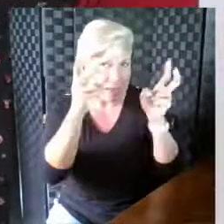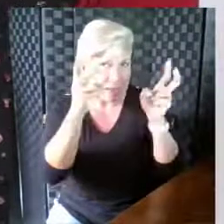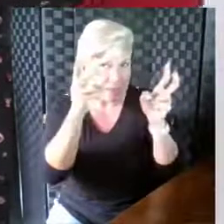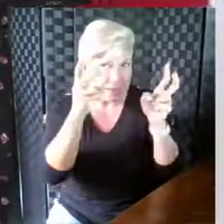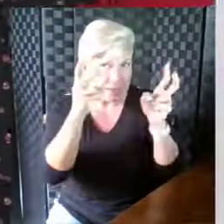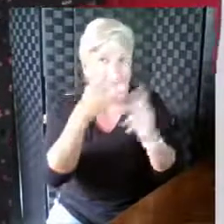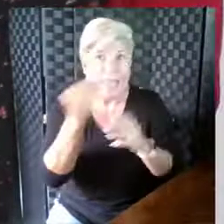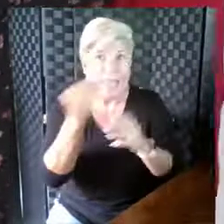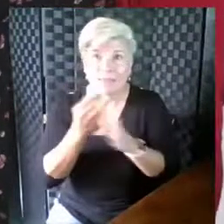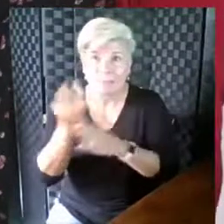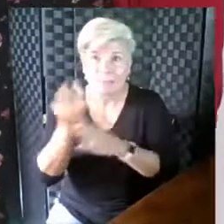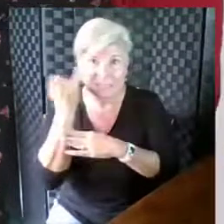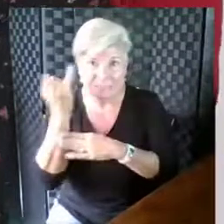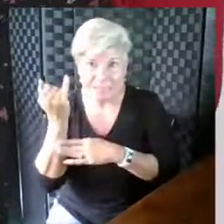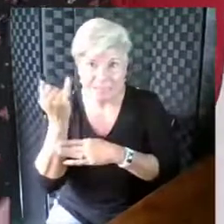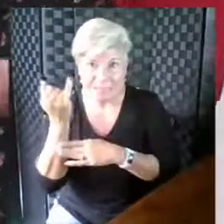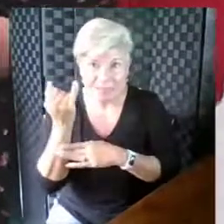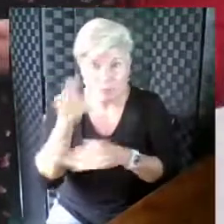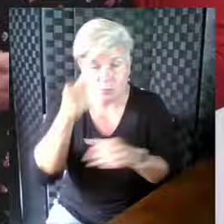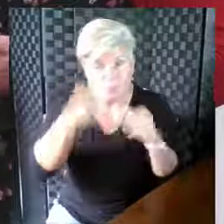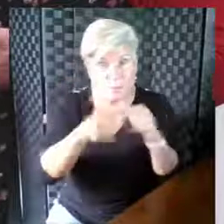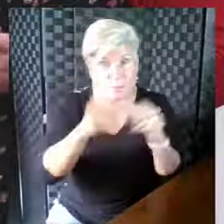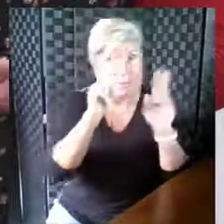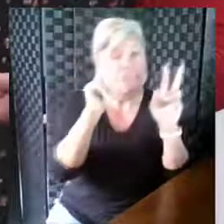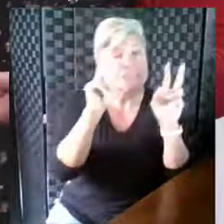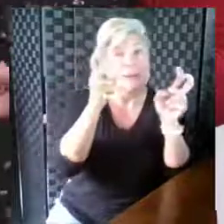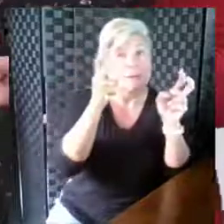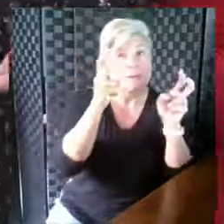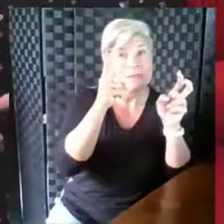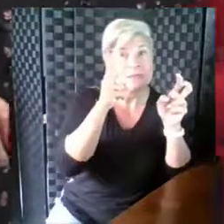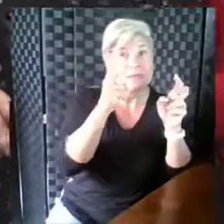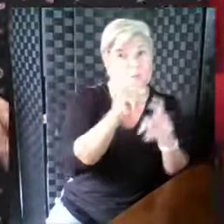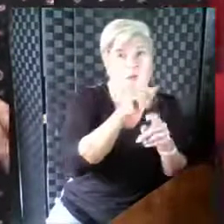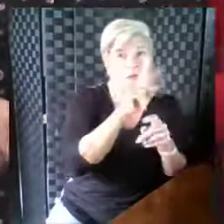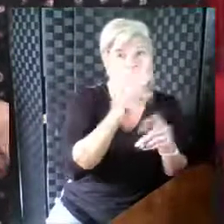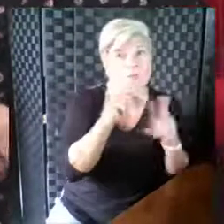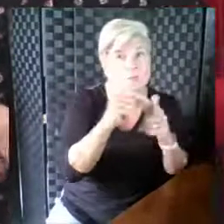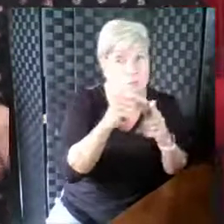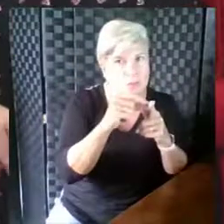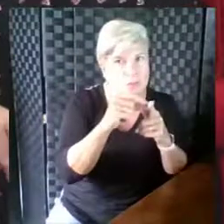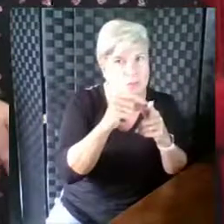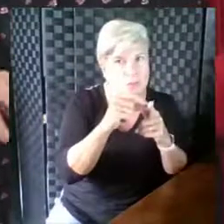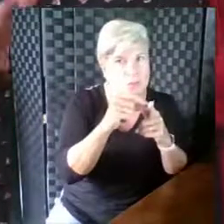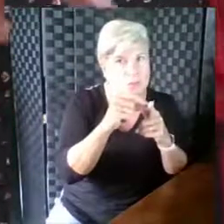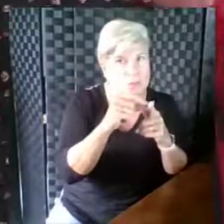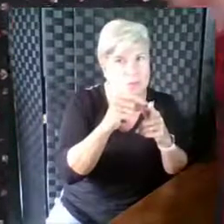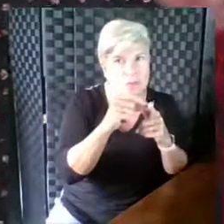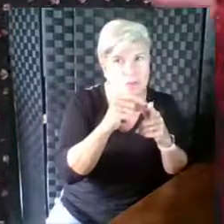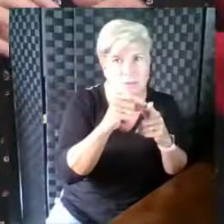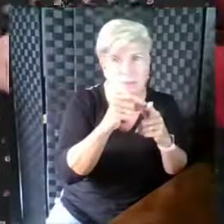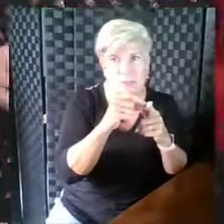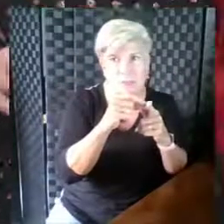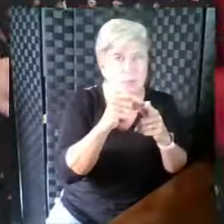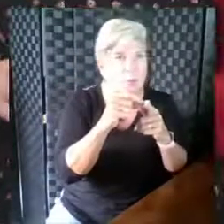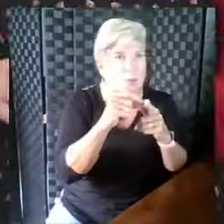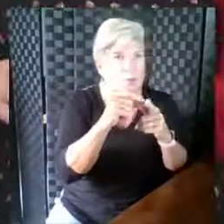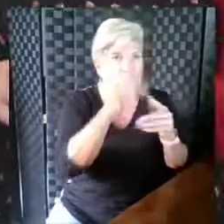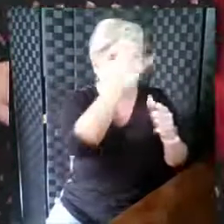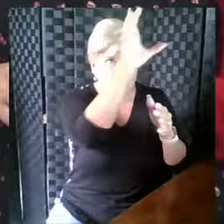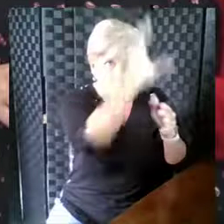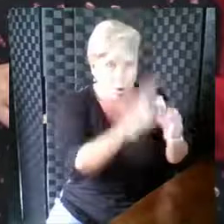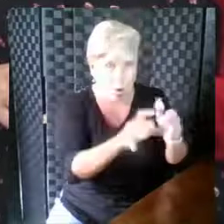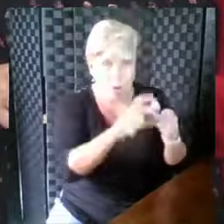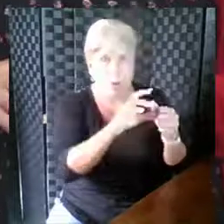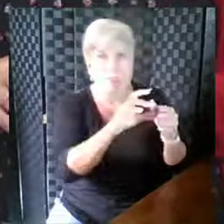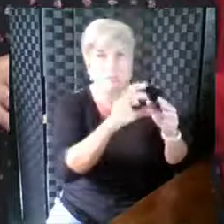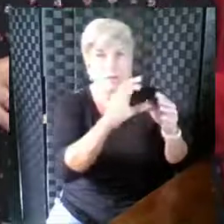topic and the main idea. So remember, the topic is 1 or 2 words, and it's a subject of what the passage is